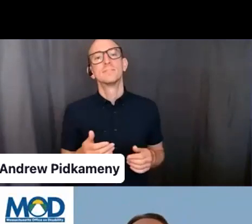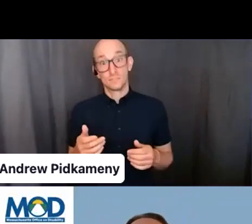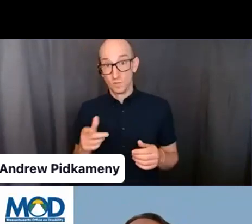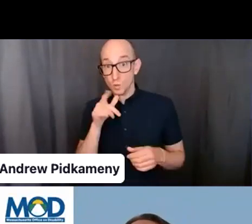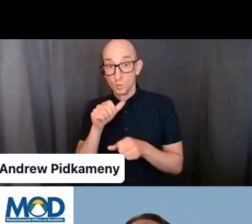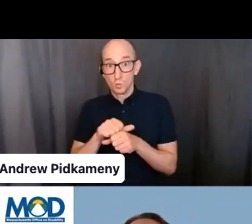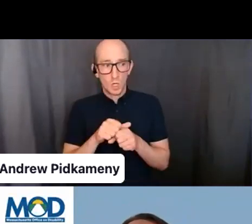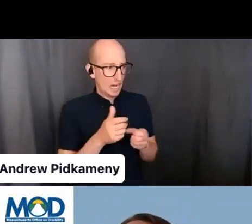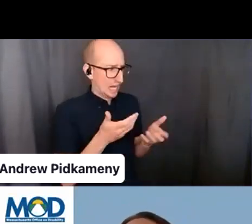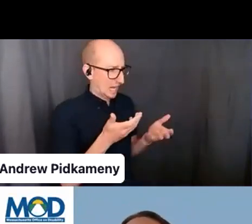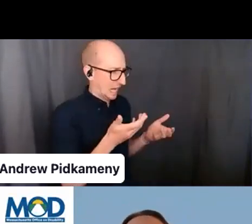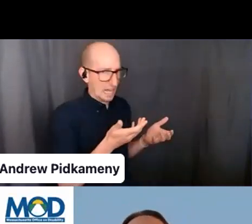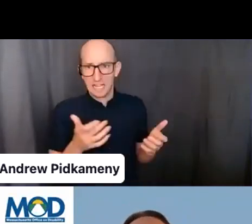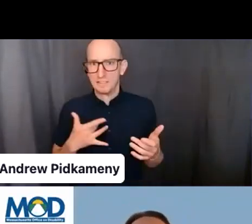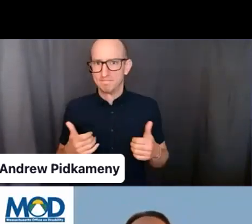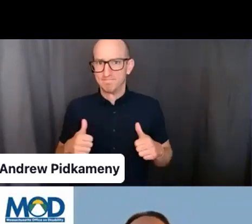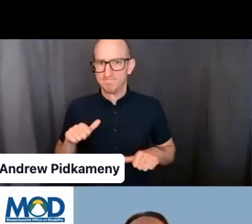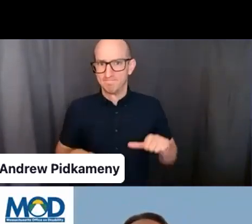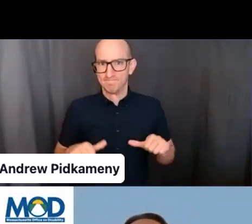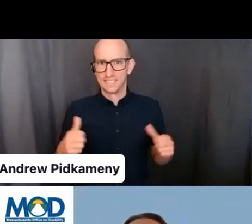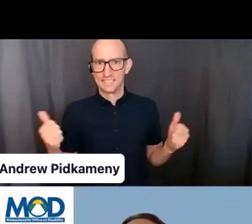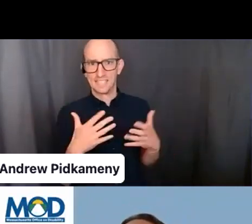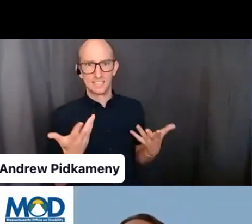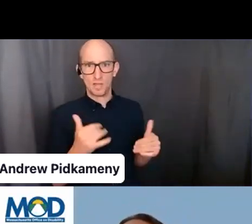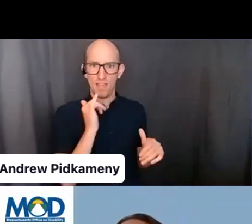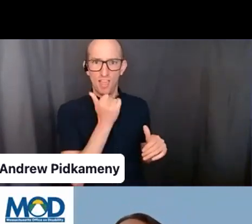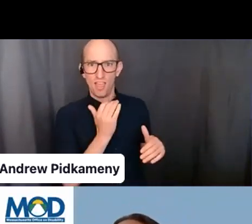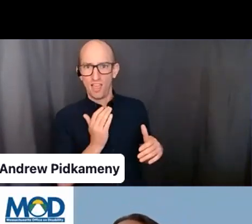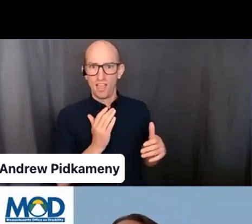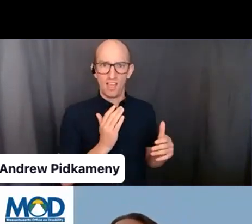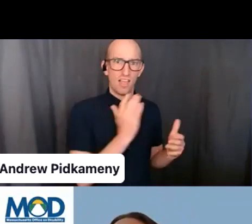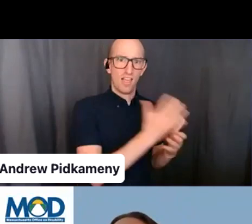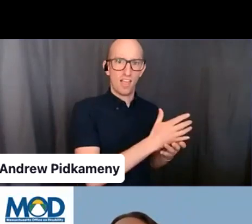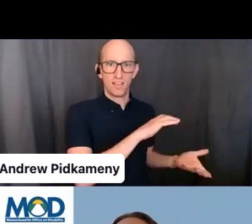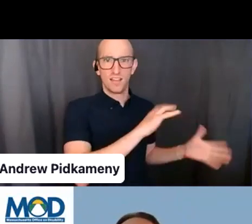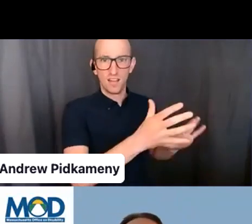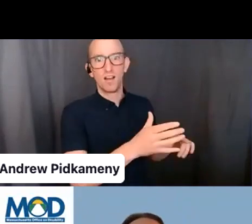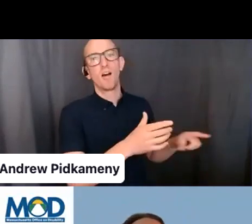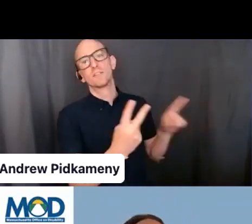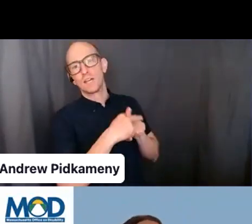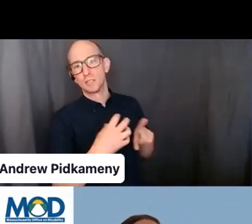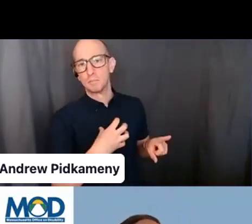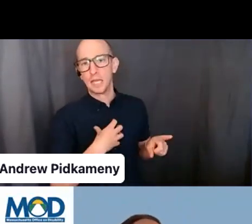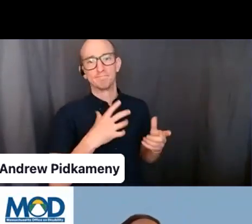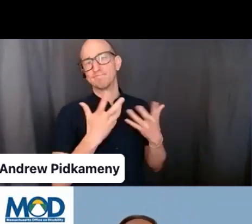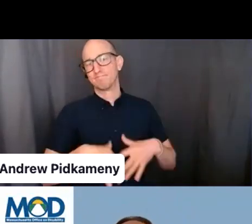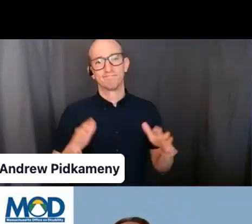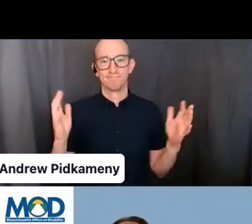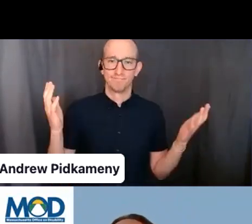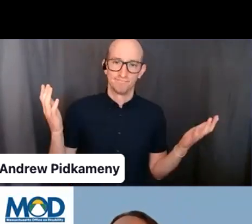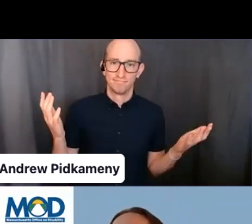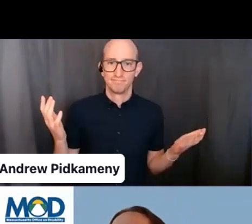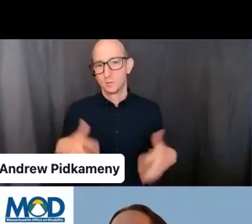and getting into what could be an expensive complaint process. So our purpose